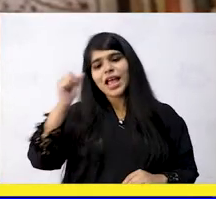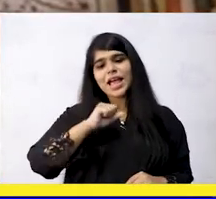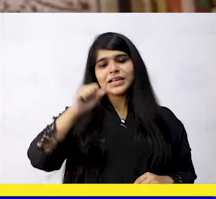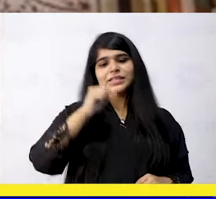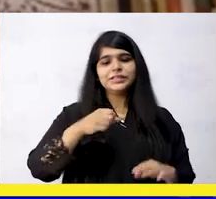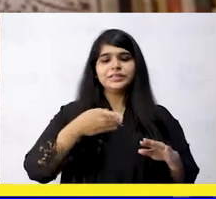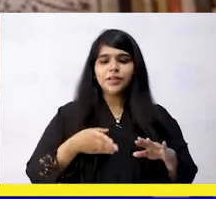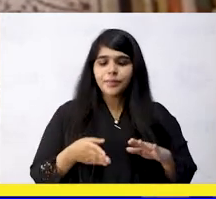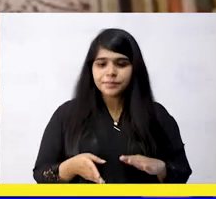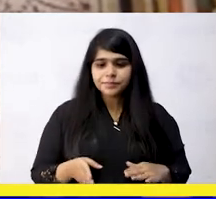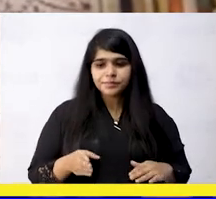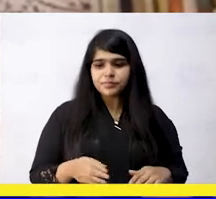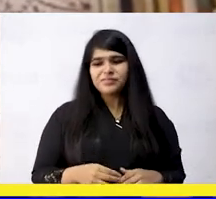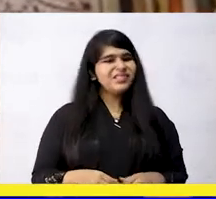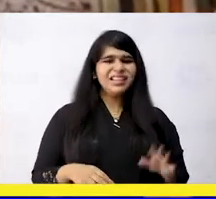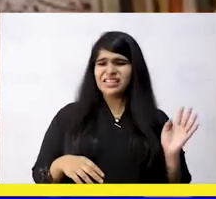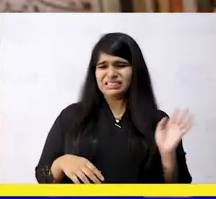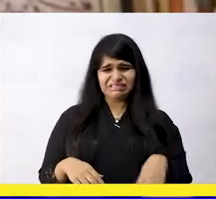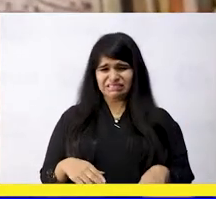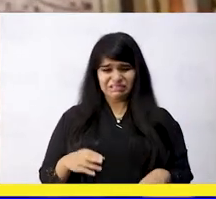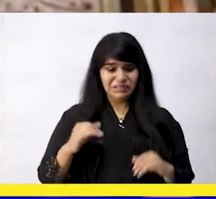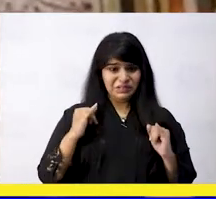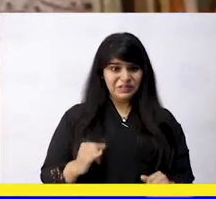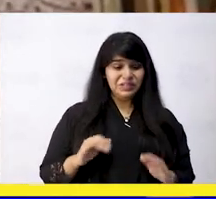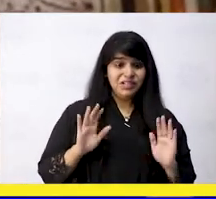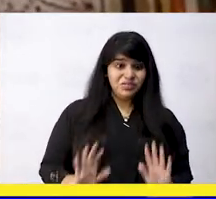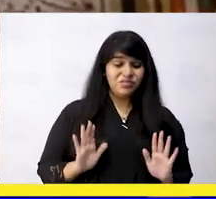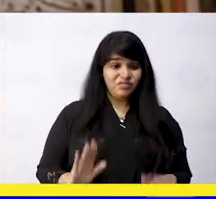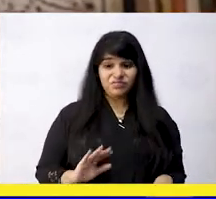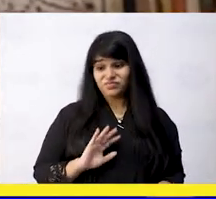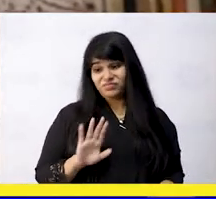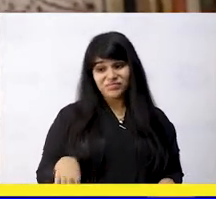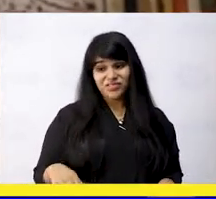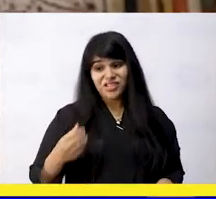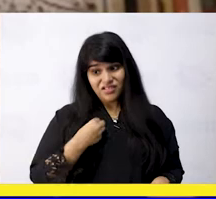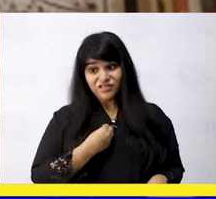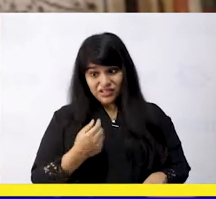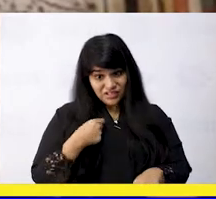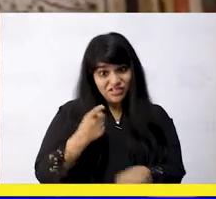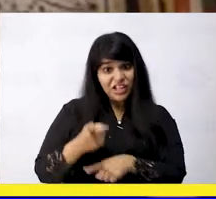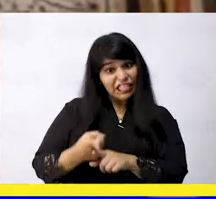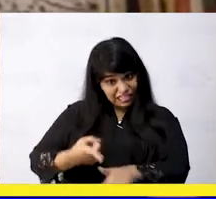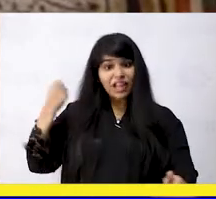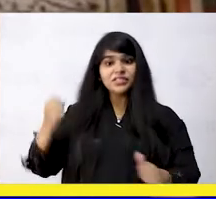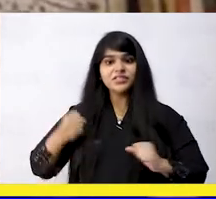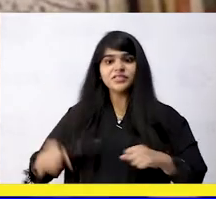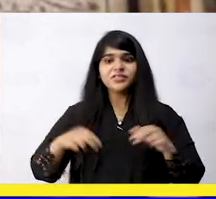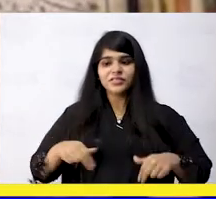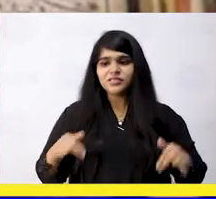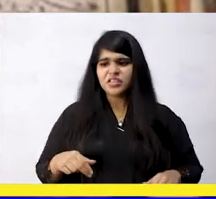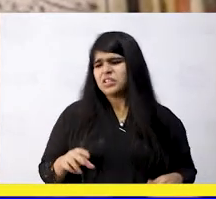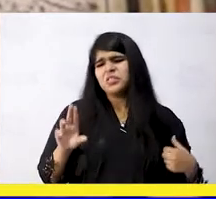slowly towards the ice cream parlor. "Man, you are slow," said the hare. "I wish I could teach you to be